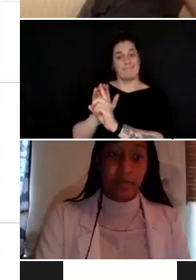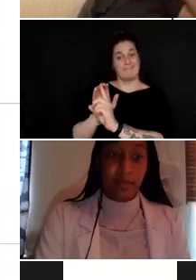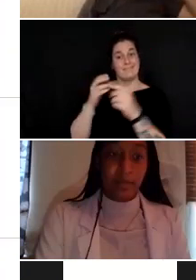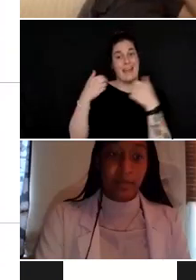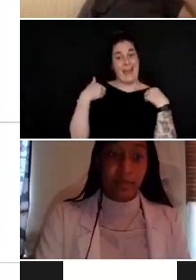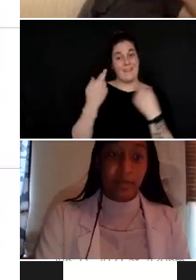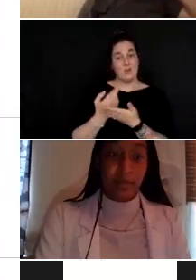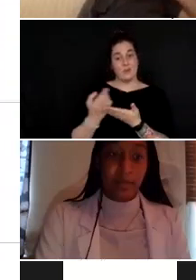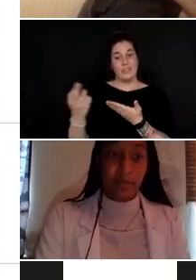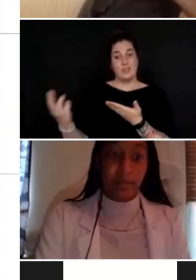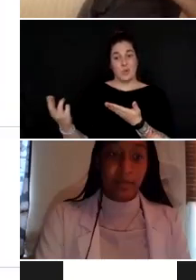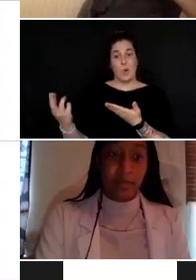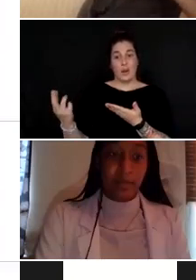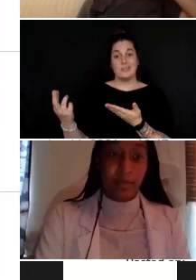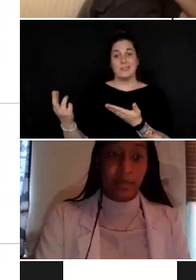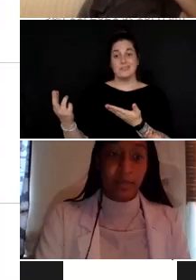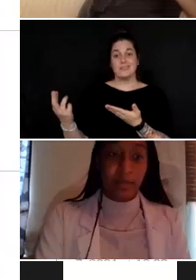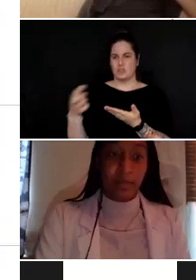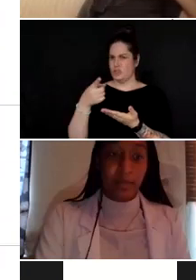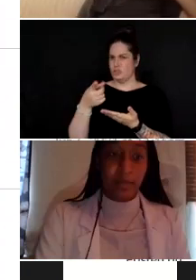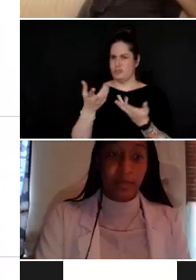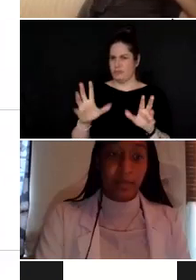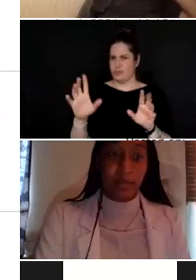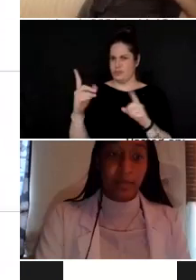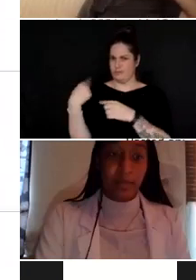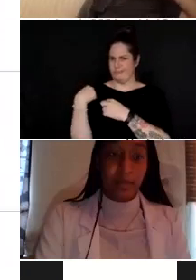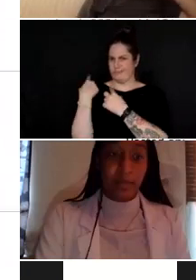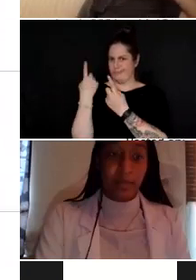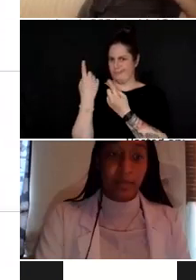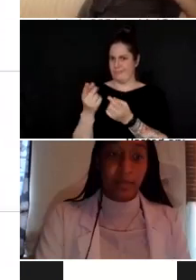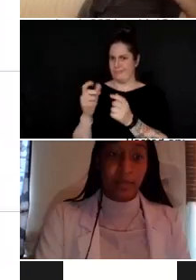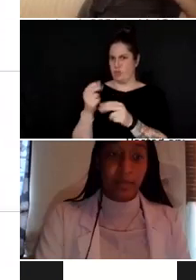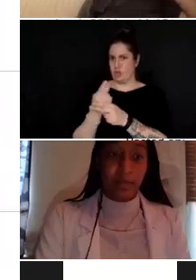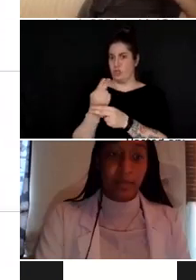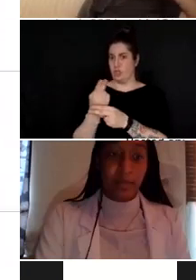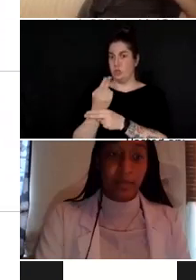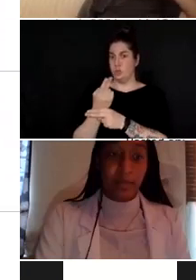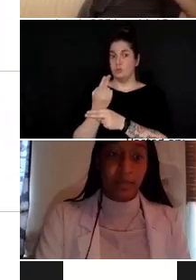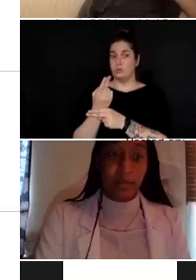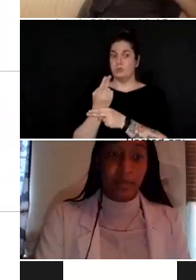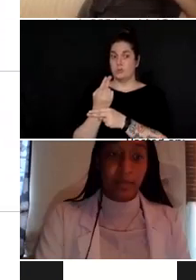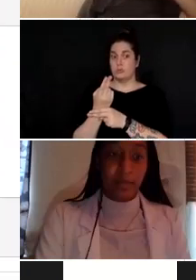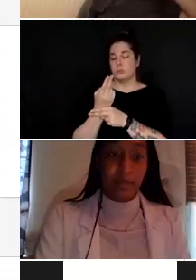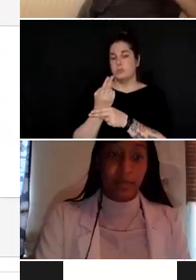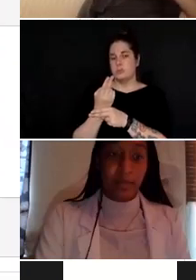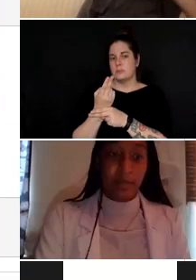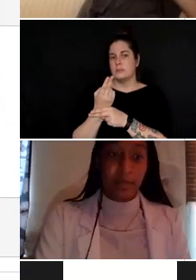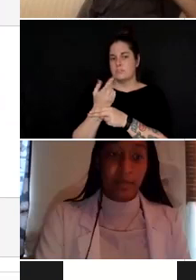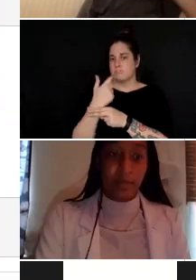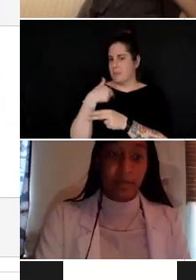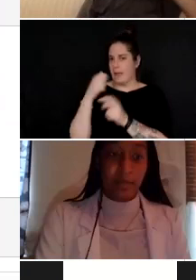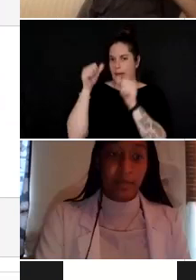at your disposal, that you have had at your disposal for the entire course. I put this out